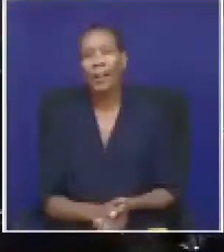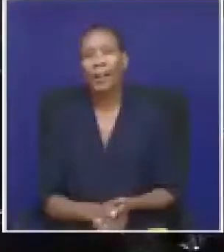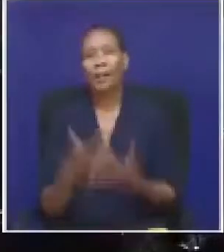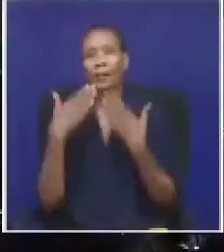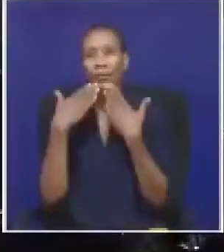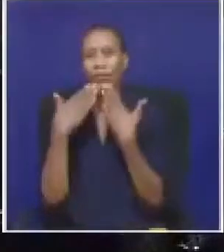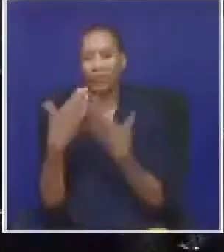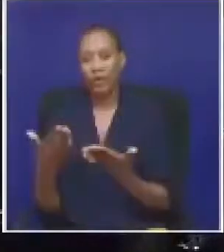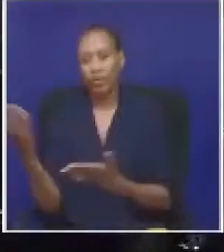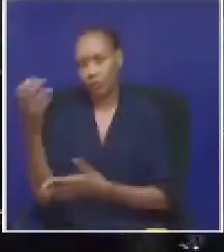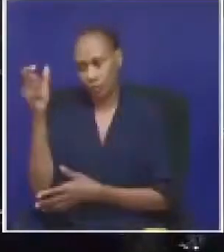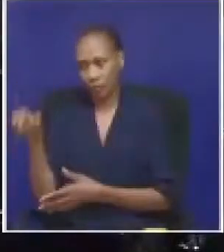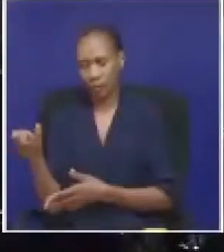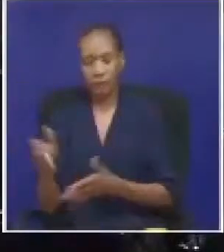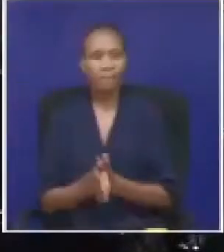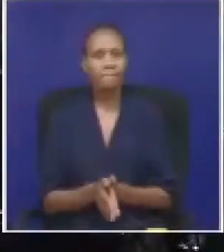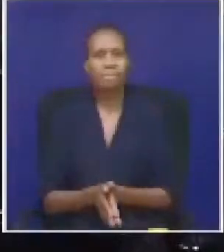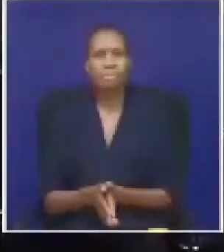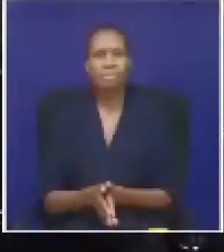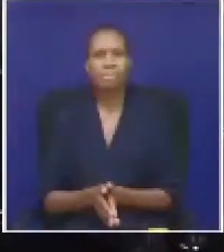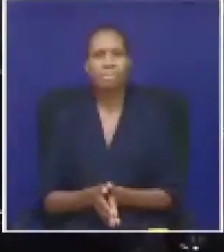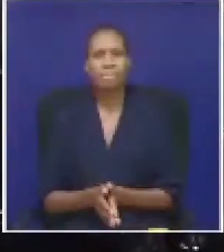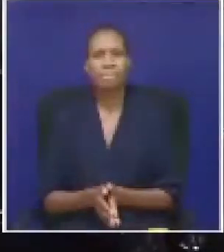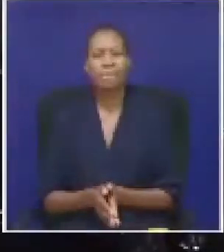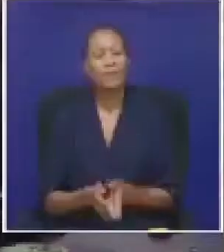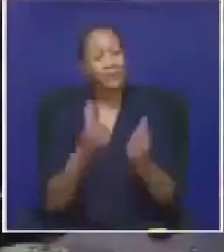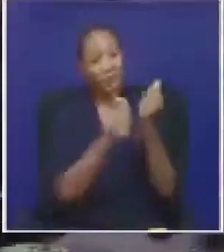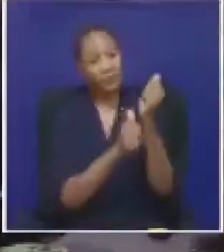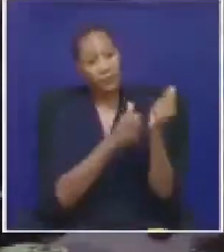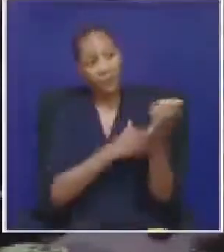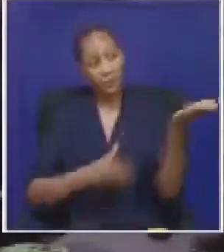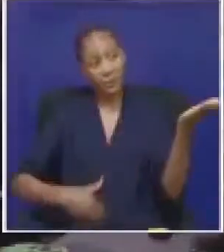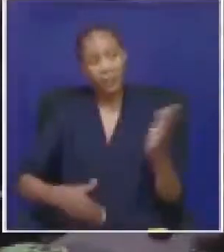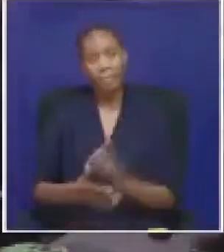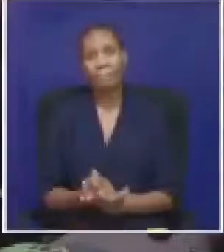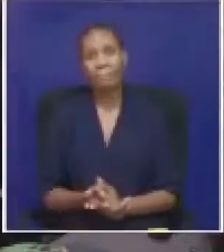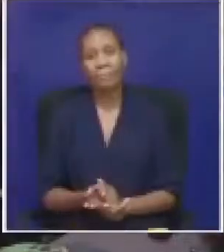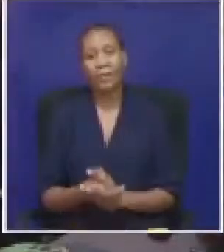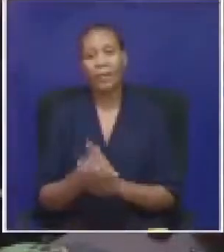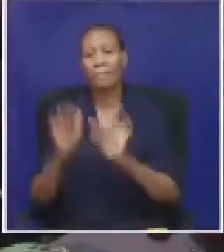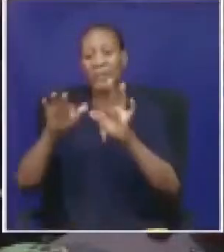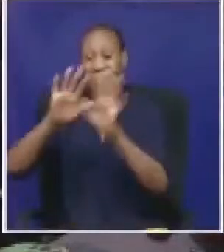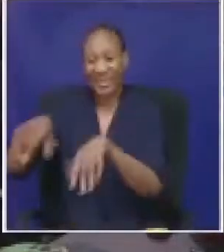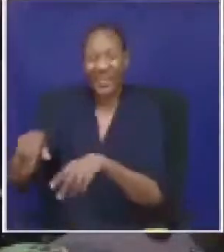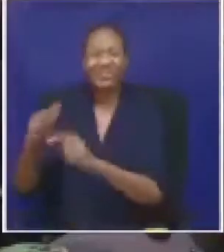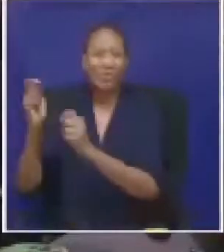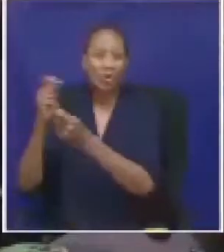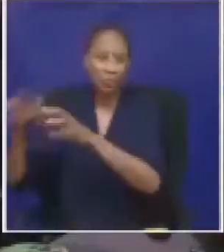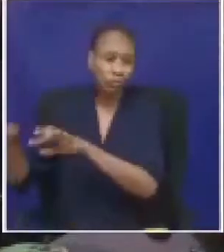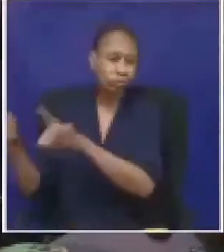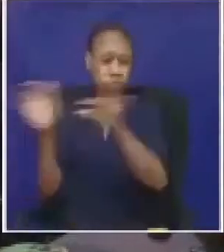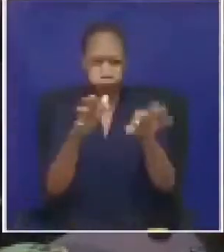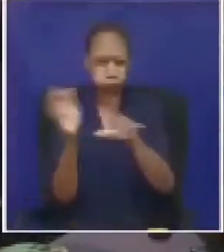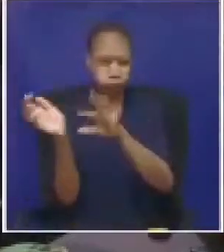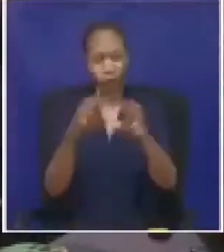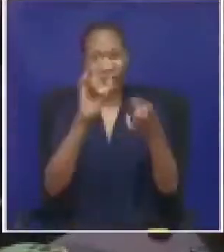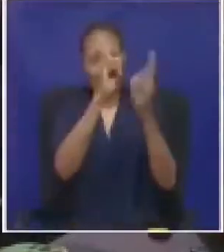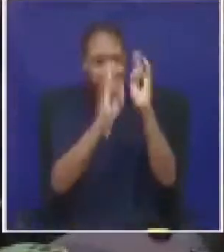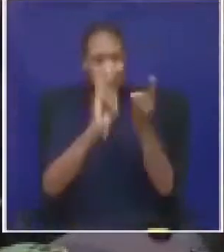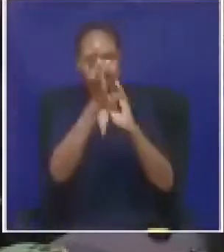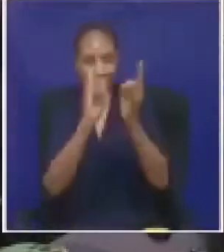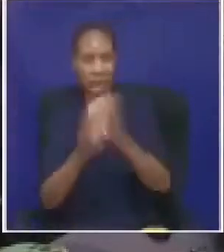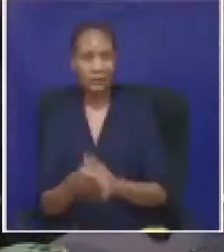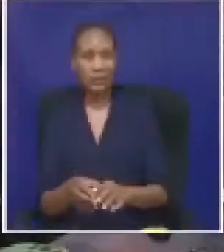Thank you, Honorable Speaker. Honorable Deputy President, urbanization is a global phenomenon. It also